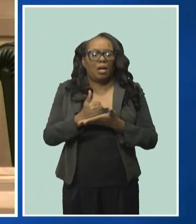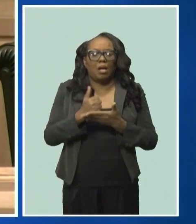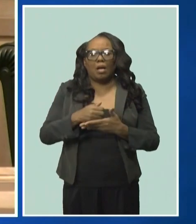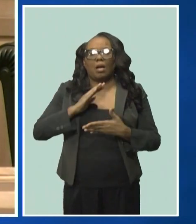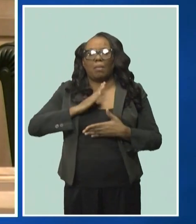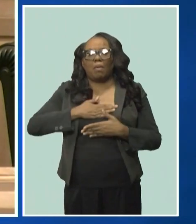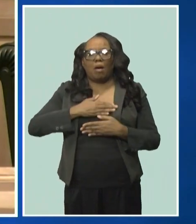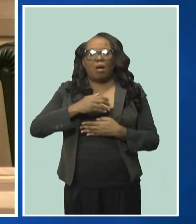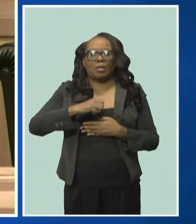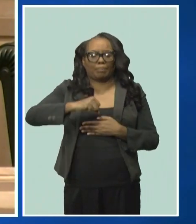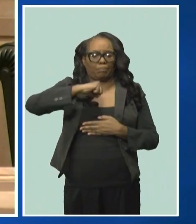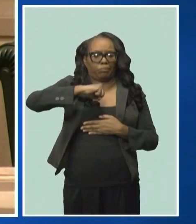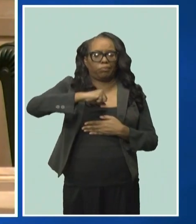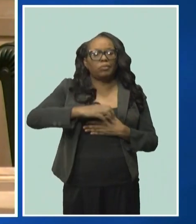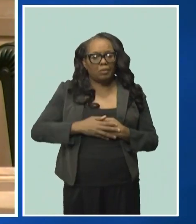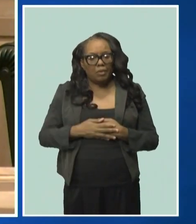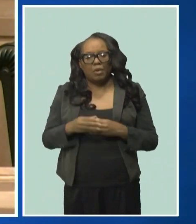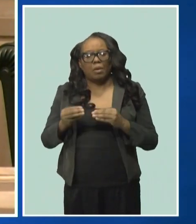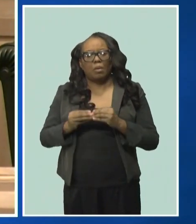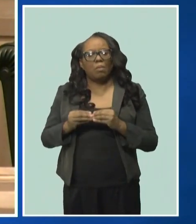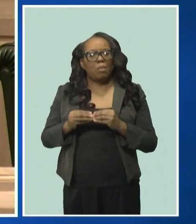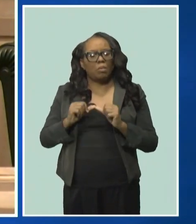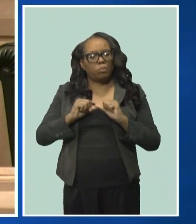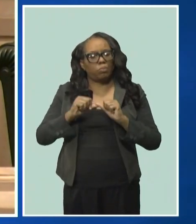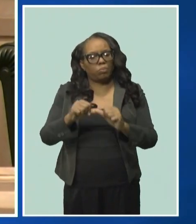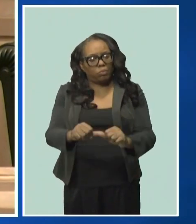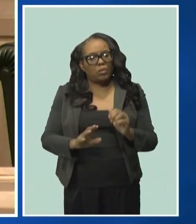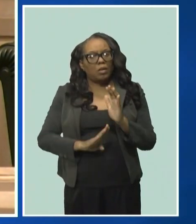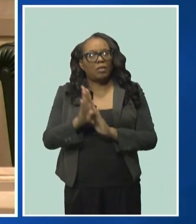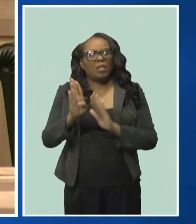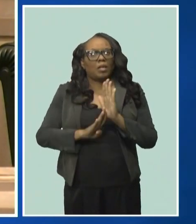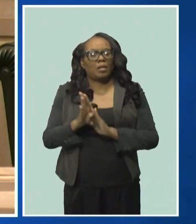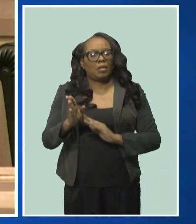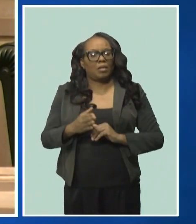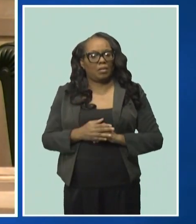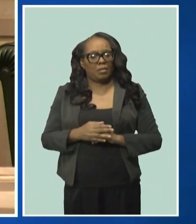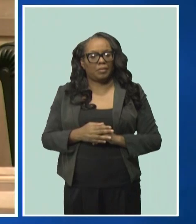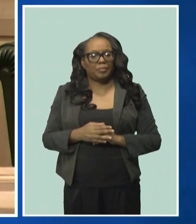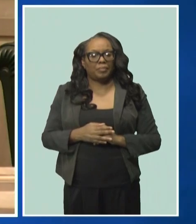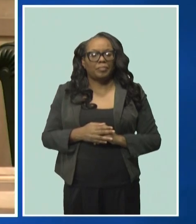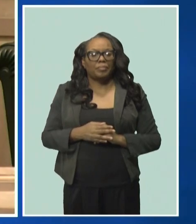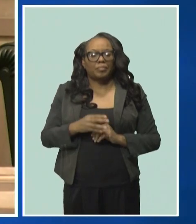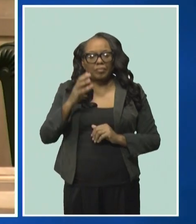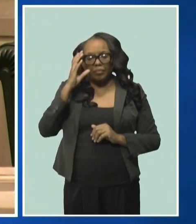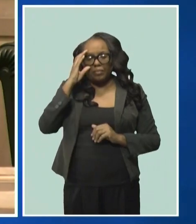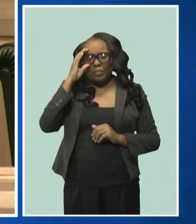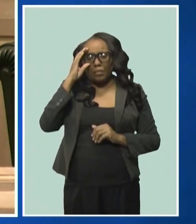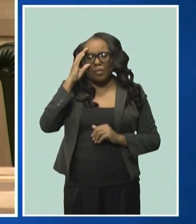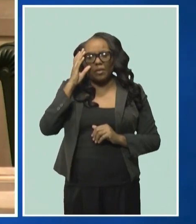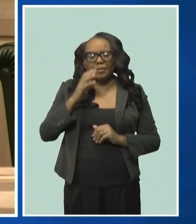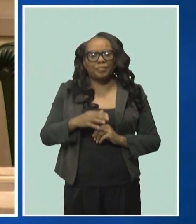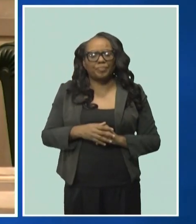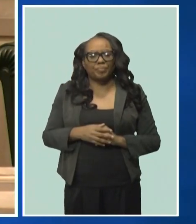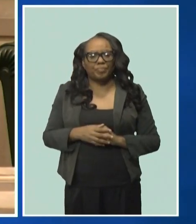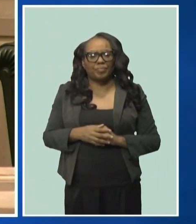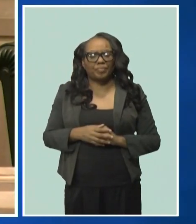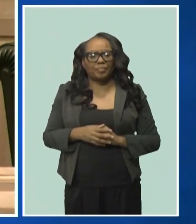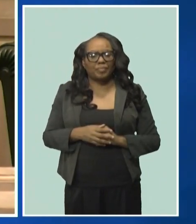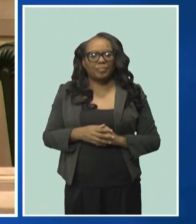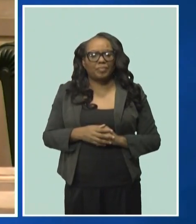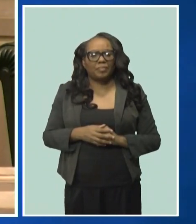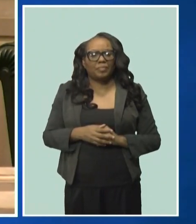promote sustainable development and reduce our emissions. We are happy that